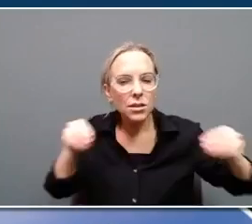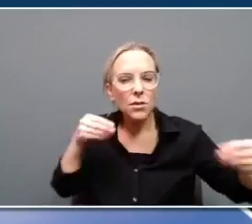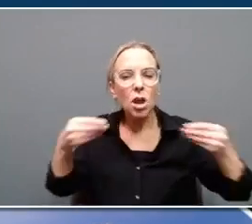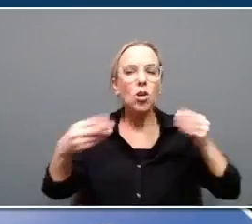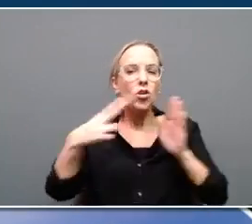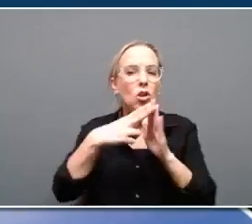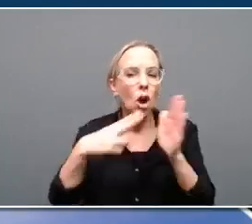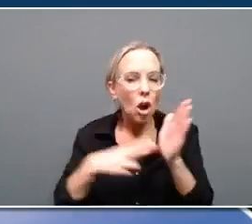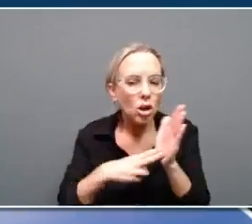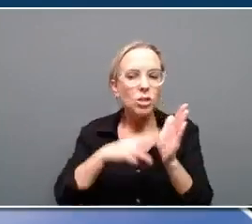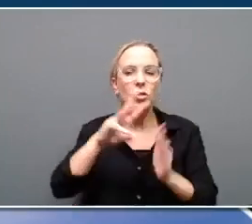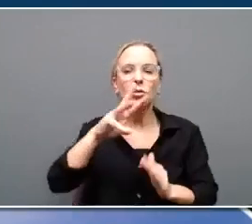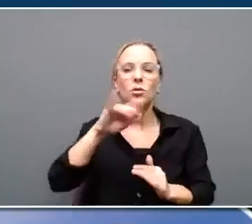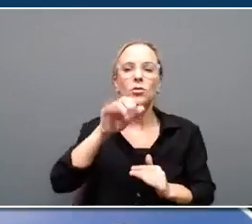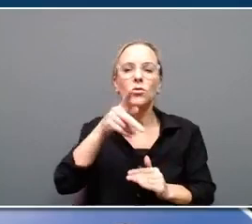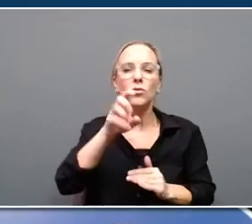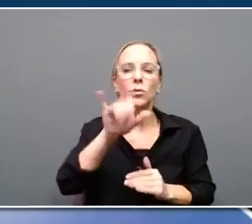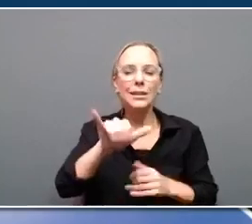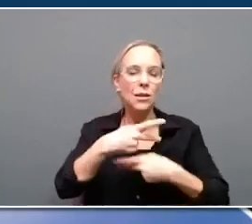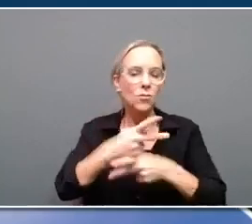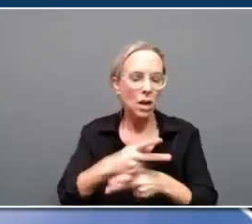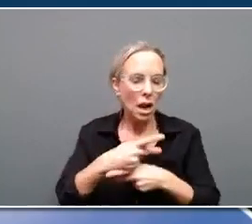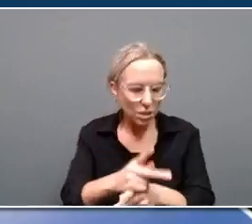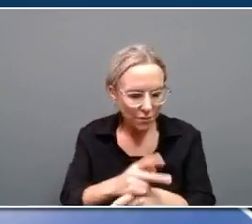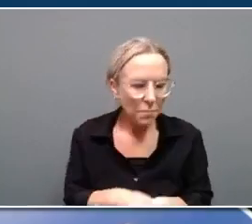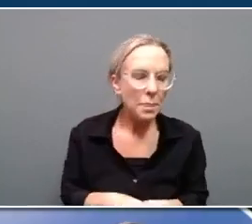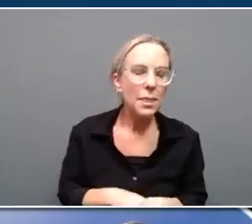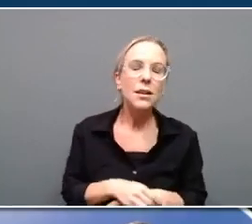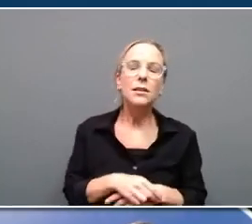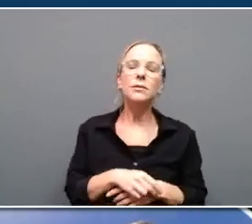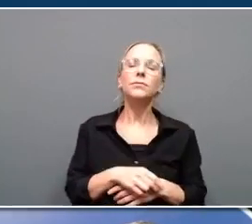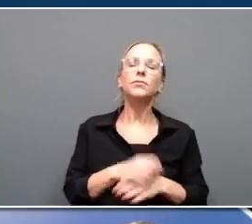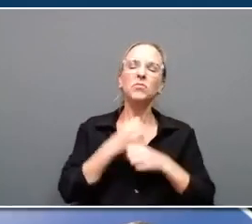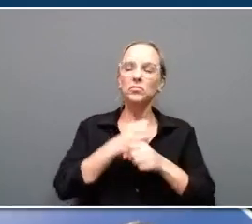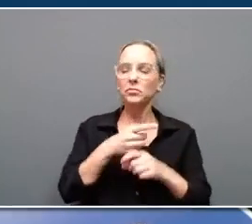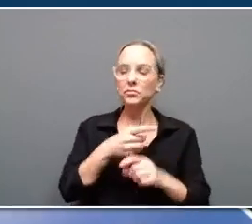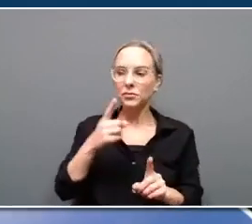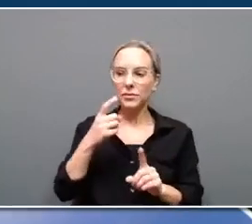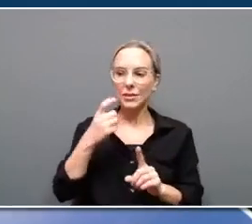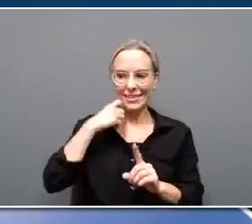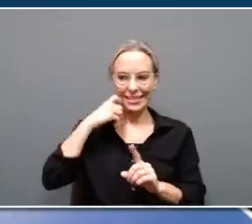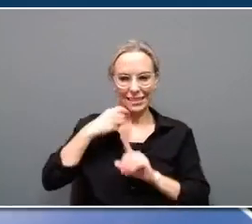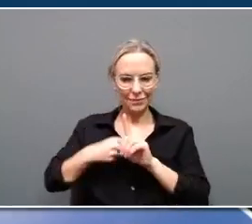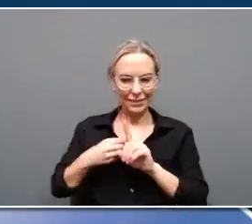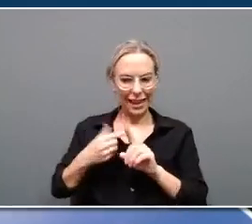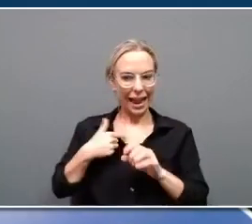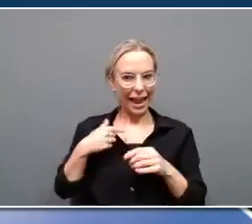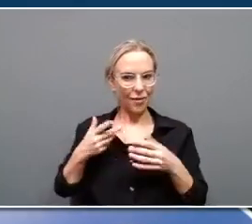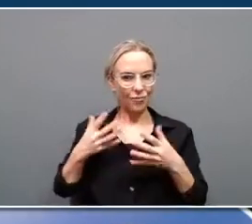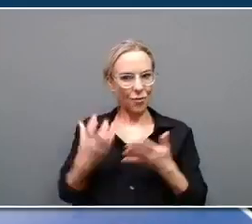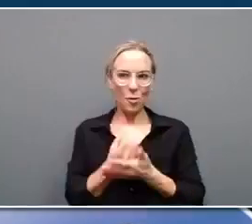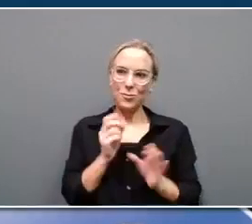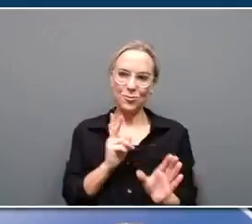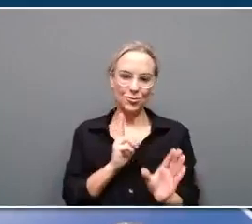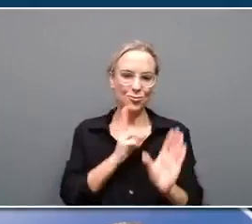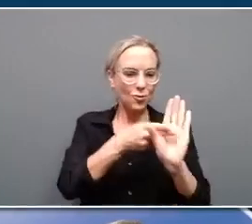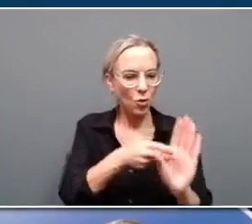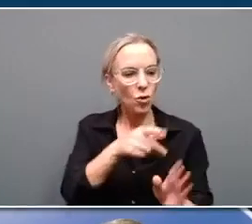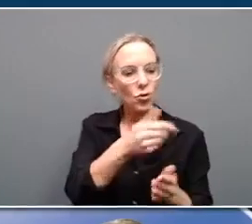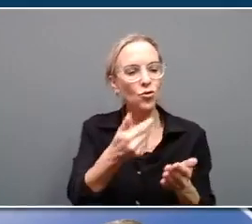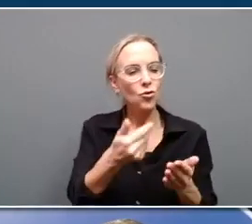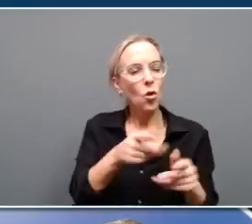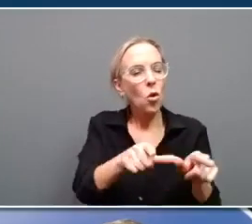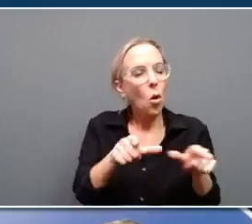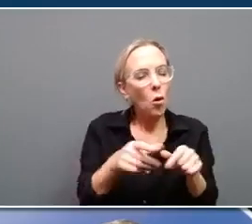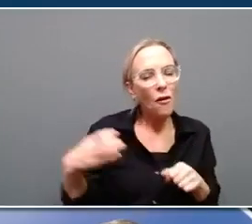whiskey production. Also last month, this was a big one, I got to join local officials and Nucor Corporation's leadership